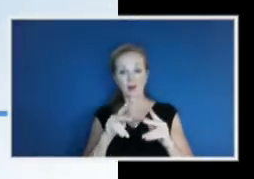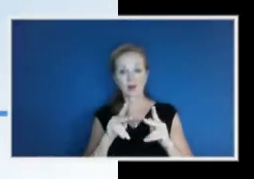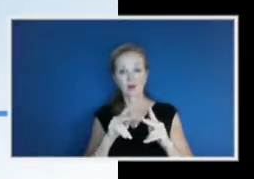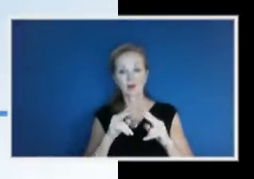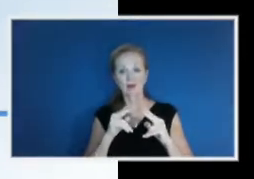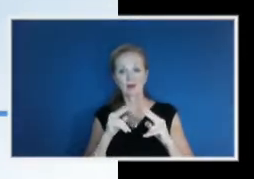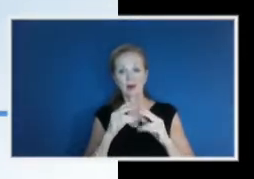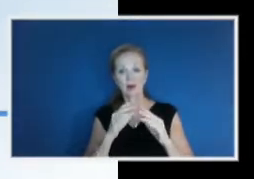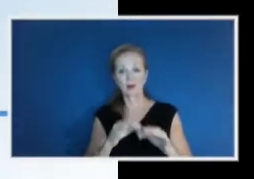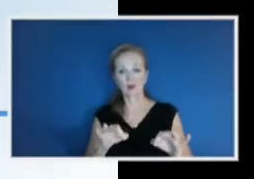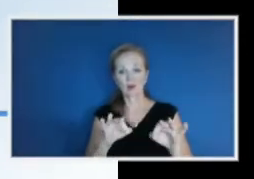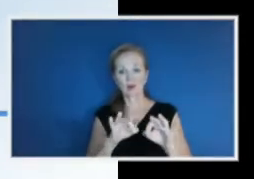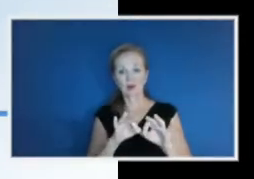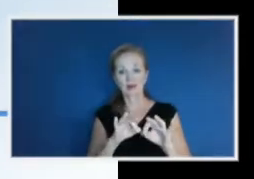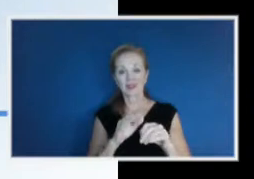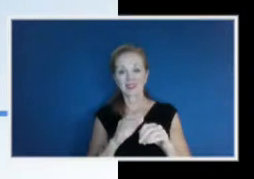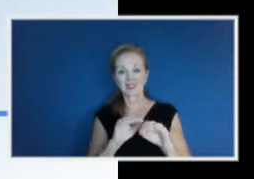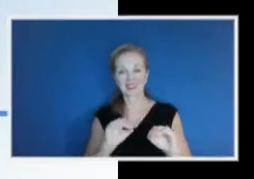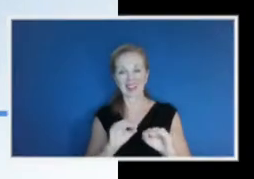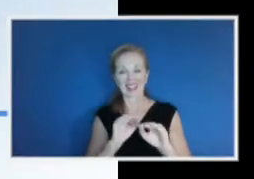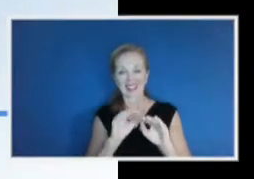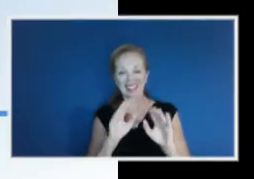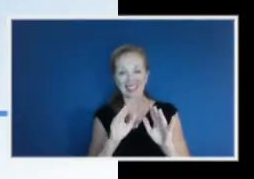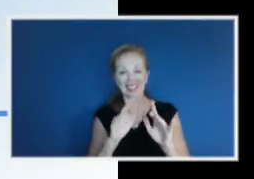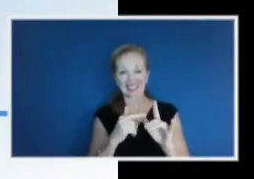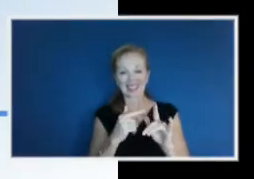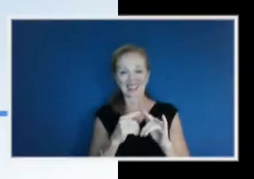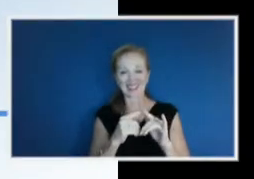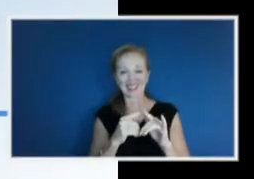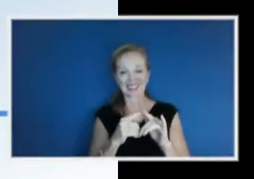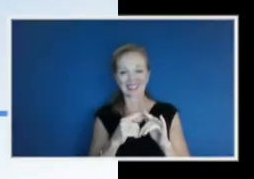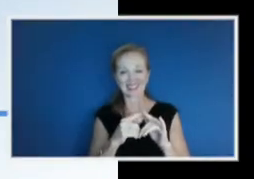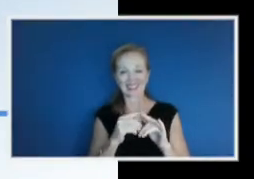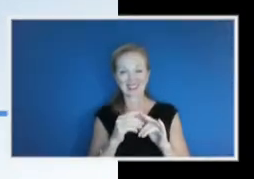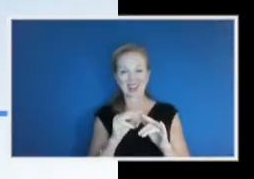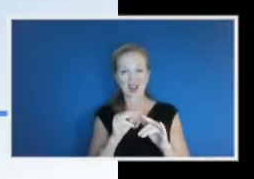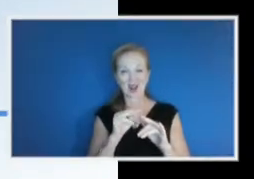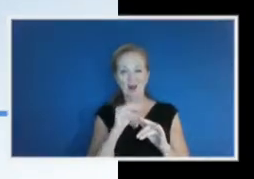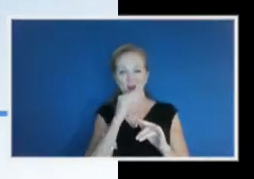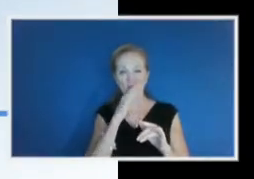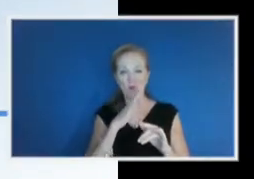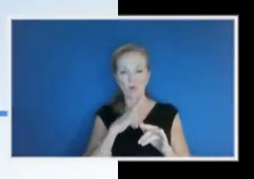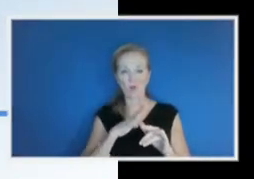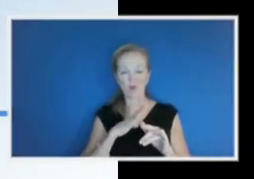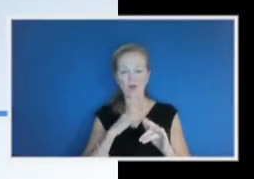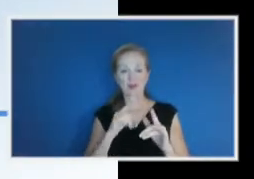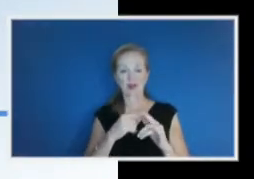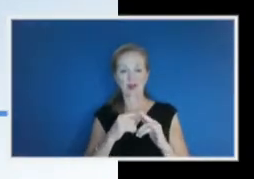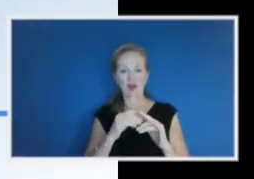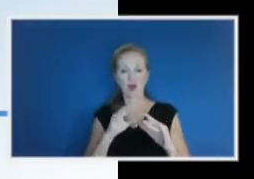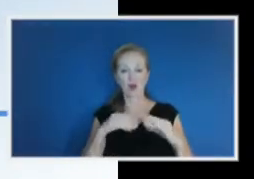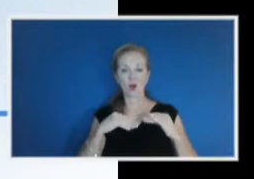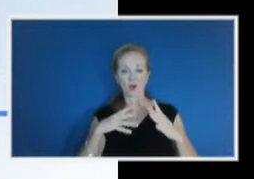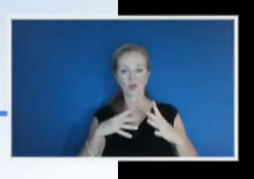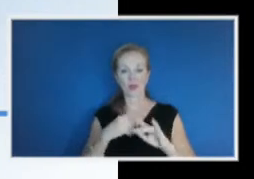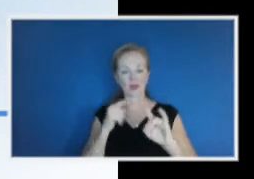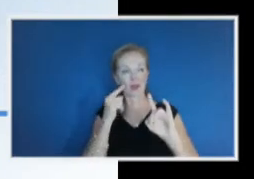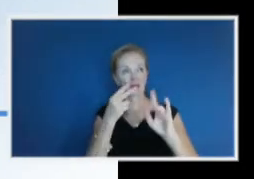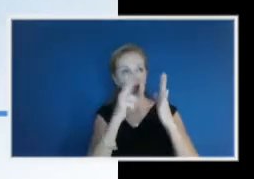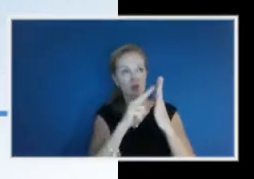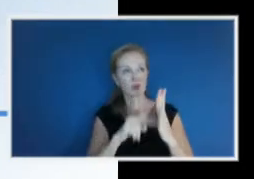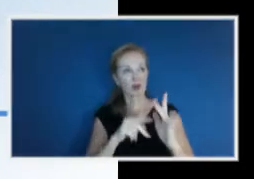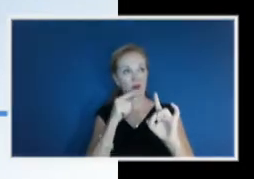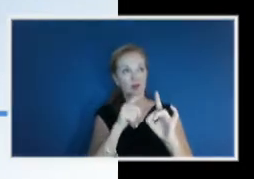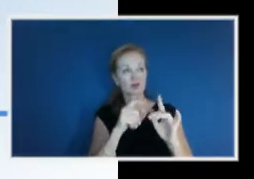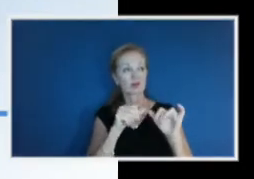important. There was pretty clear unanimous agreement amongst minority and women firm owners that contract goals remain necessary